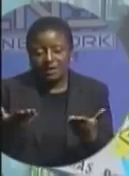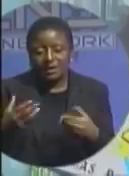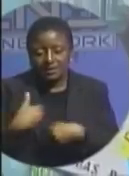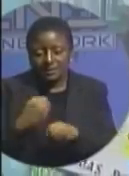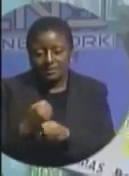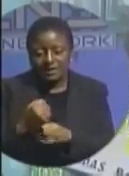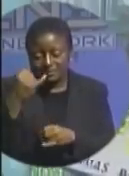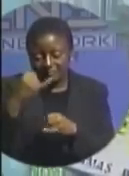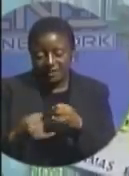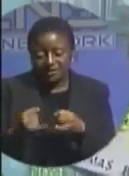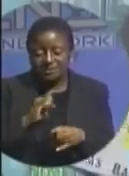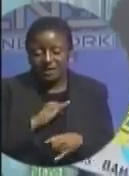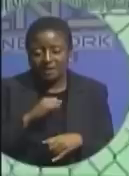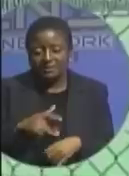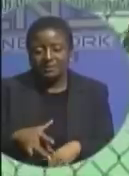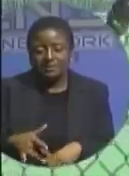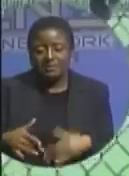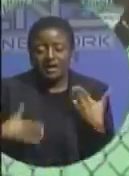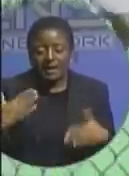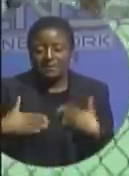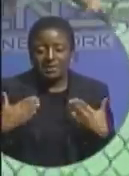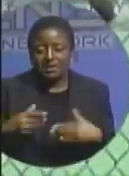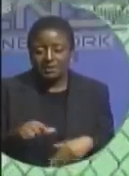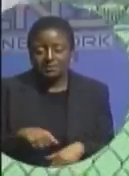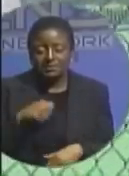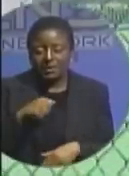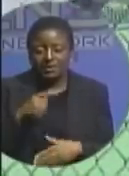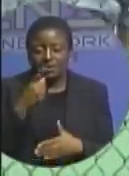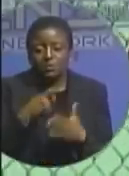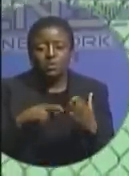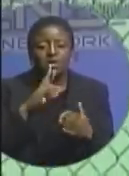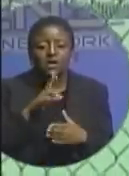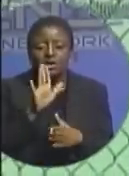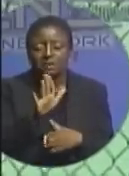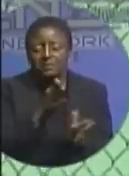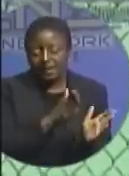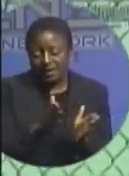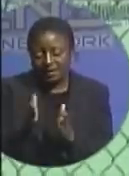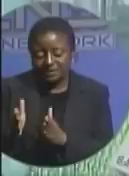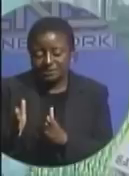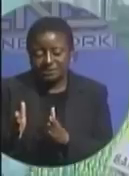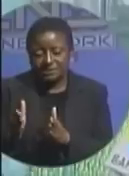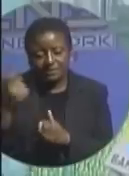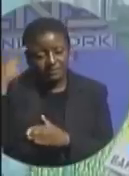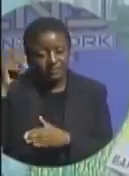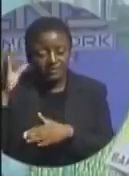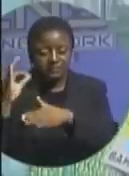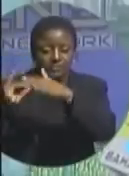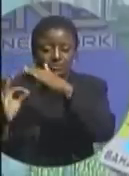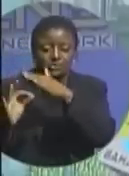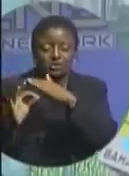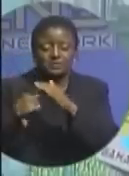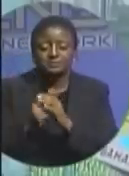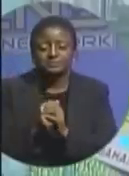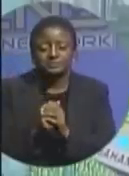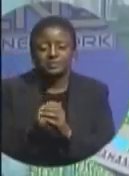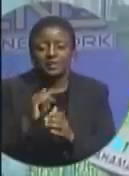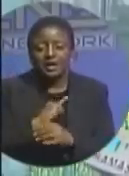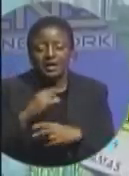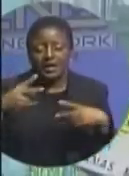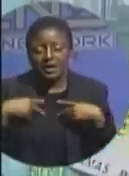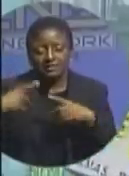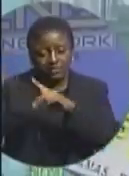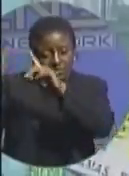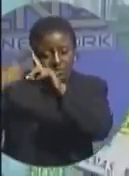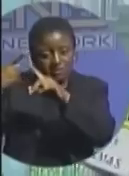happy. Everything's going good, so. What's your plan now moving forward? My plan moving forward, I'm going to play. I have a goal for next